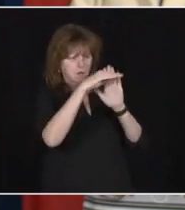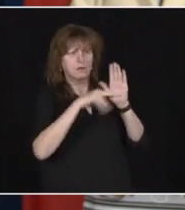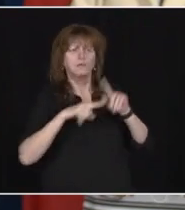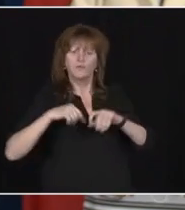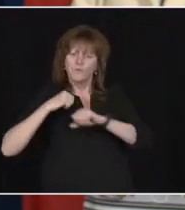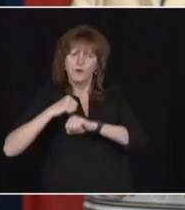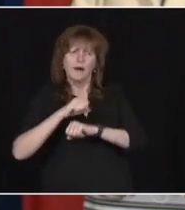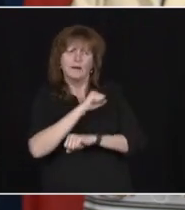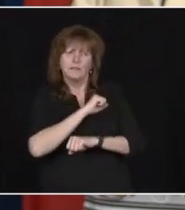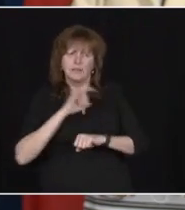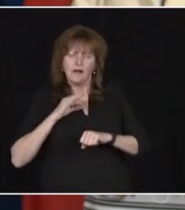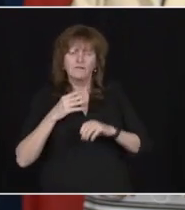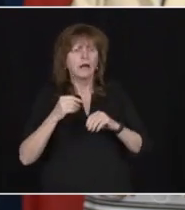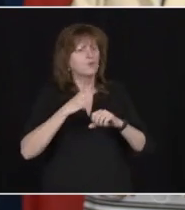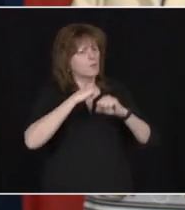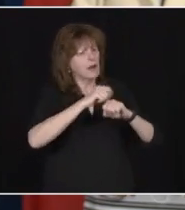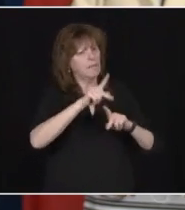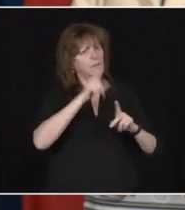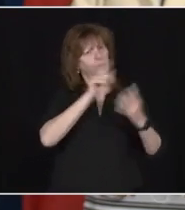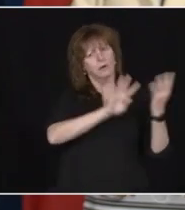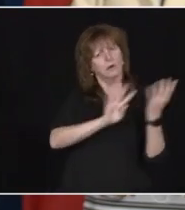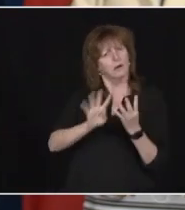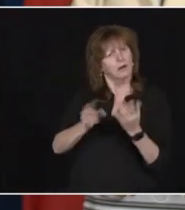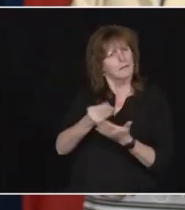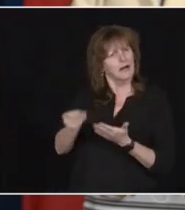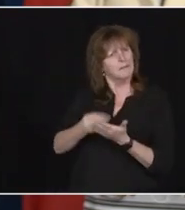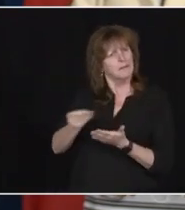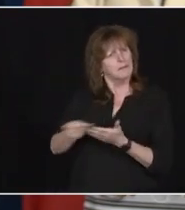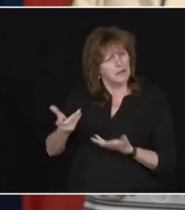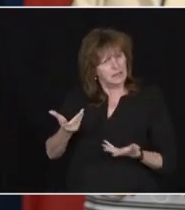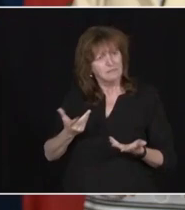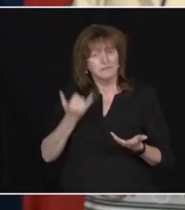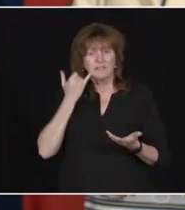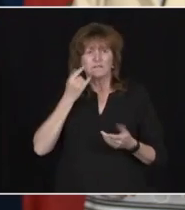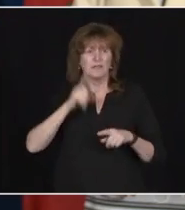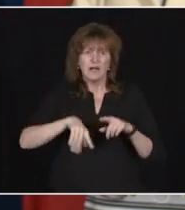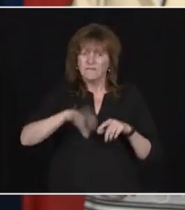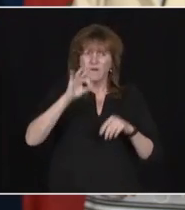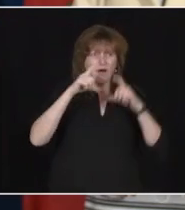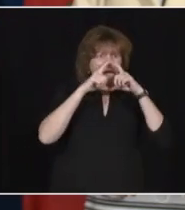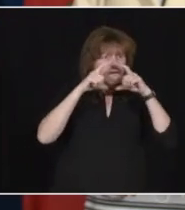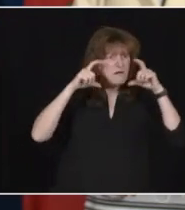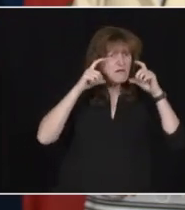or safety supplies for your business, please visit our website at